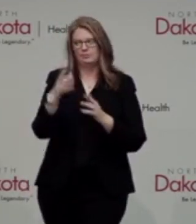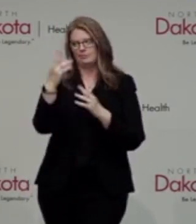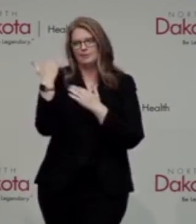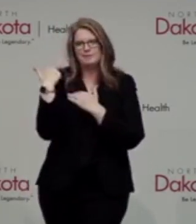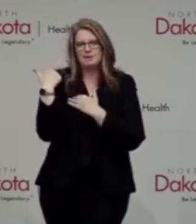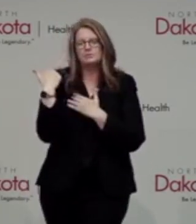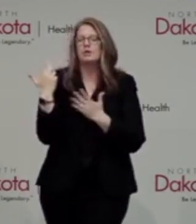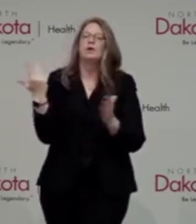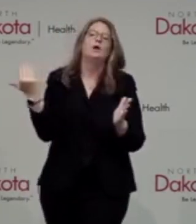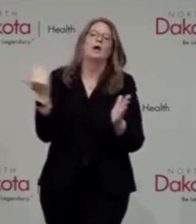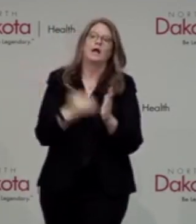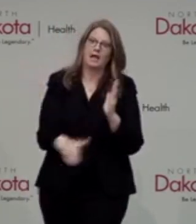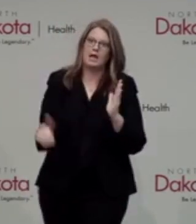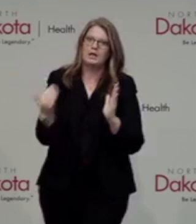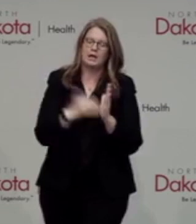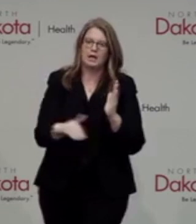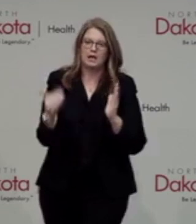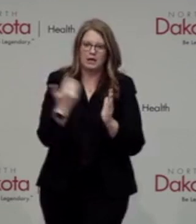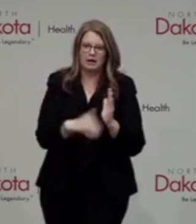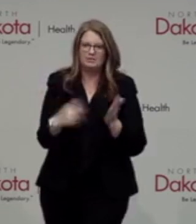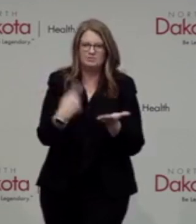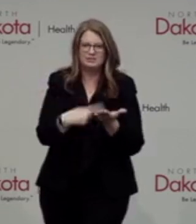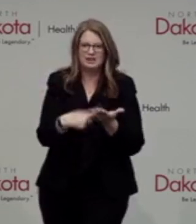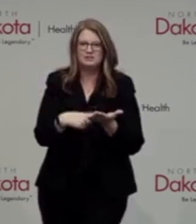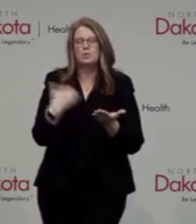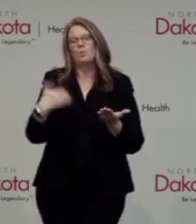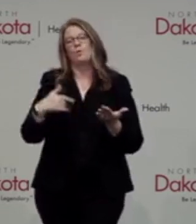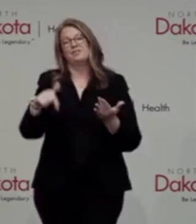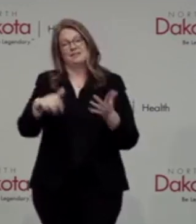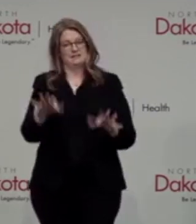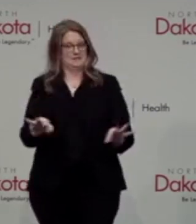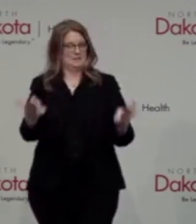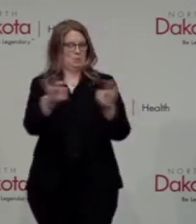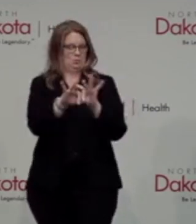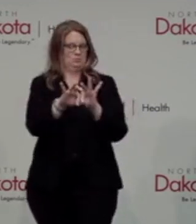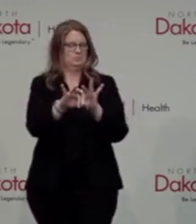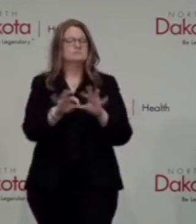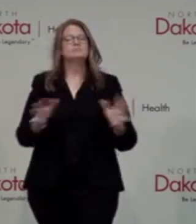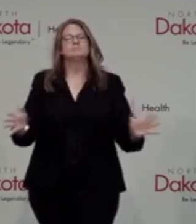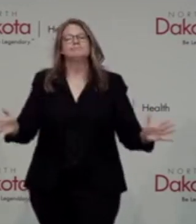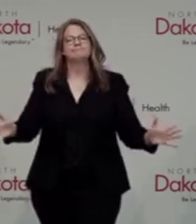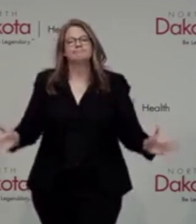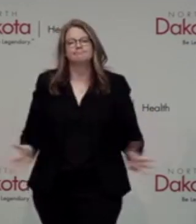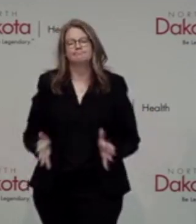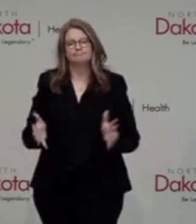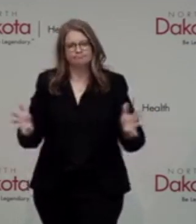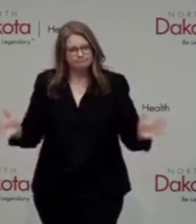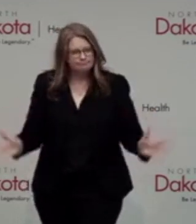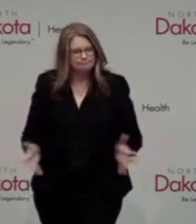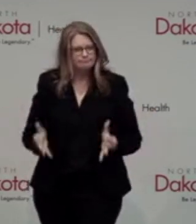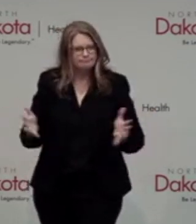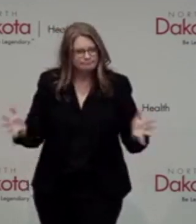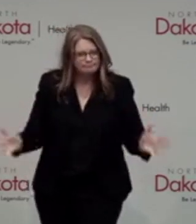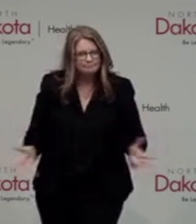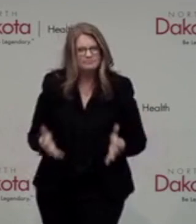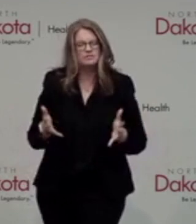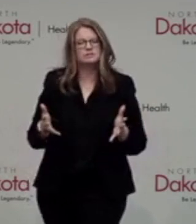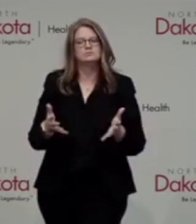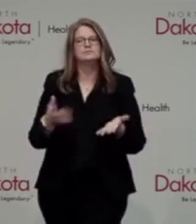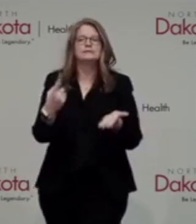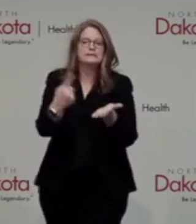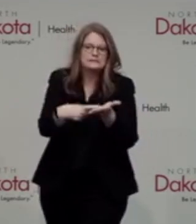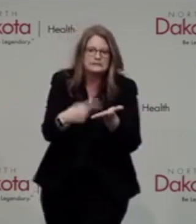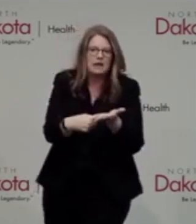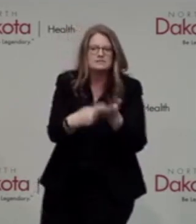over again last year, is important now than ever. We encourage people to talk to their doctors if they've